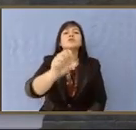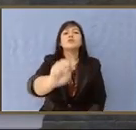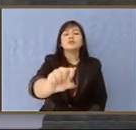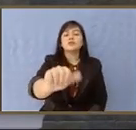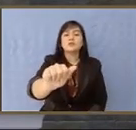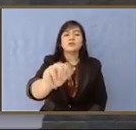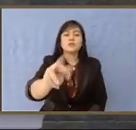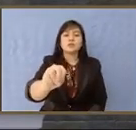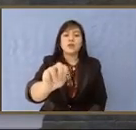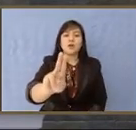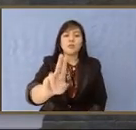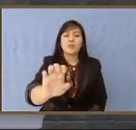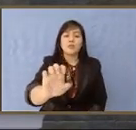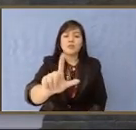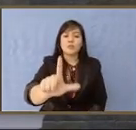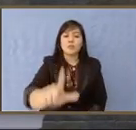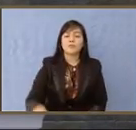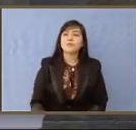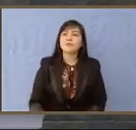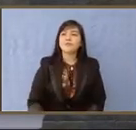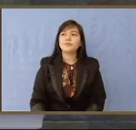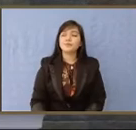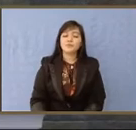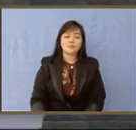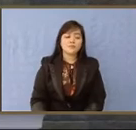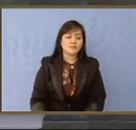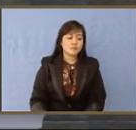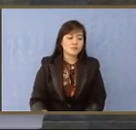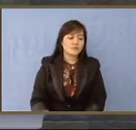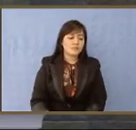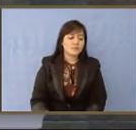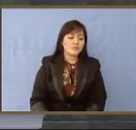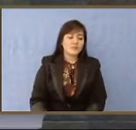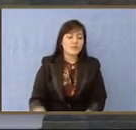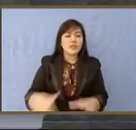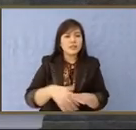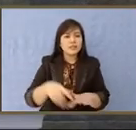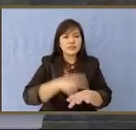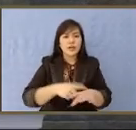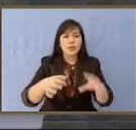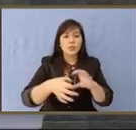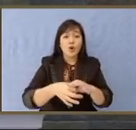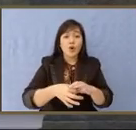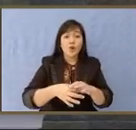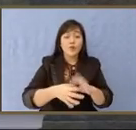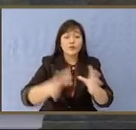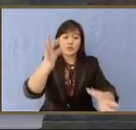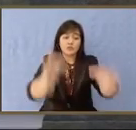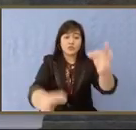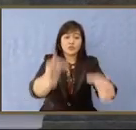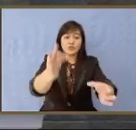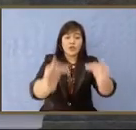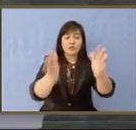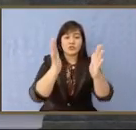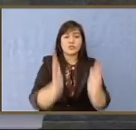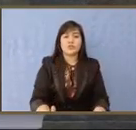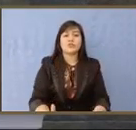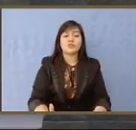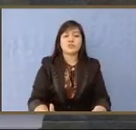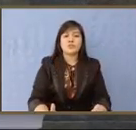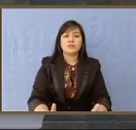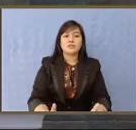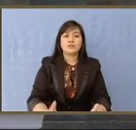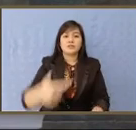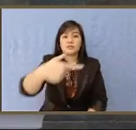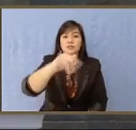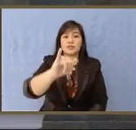the period of the judges. And sabi ko nga po sa inyo kanina, during the time sa kalagitnaan ng paghahari ni King Saul hanggang